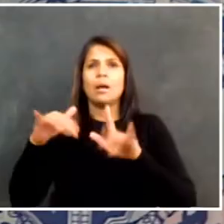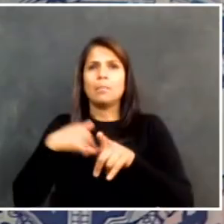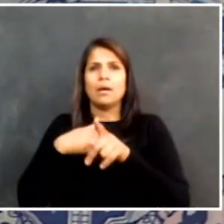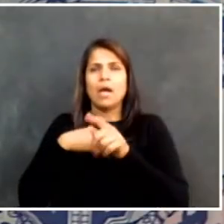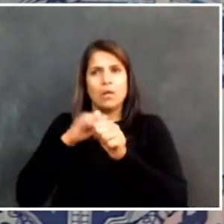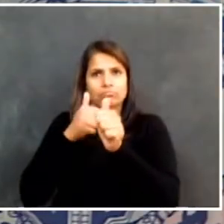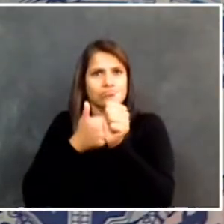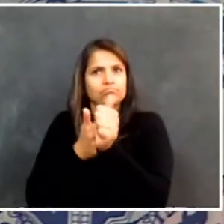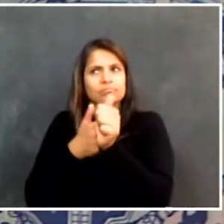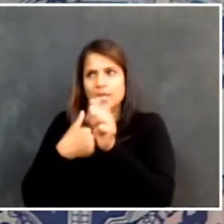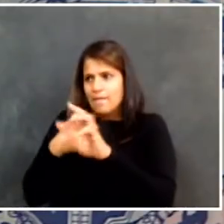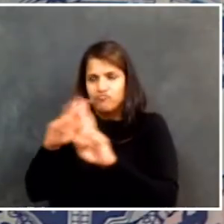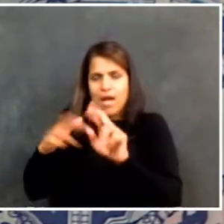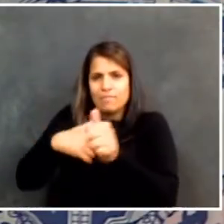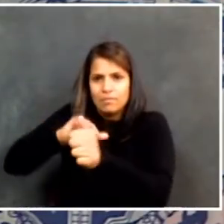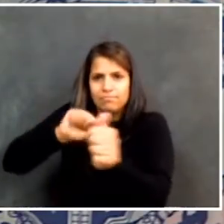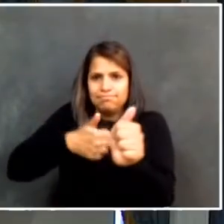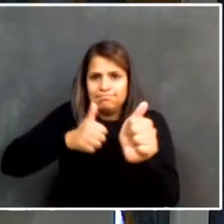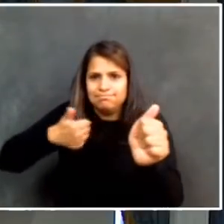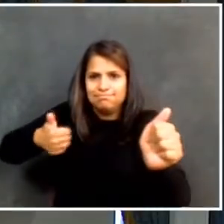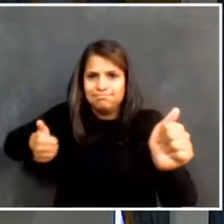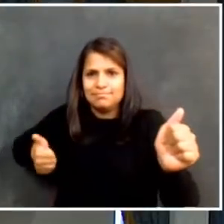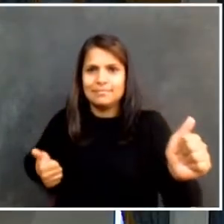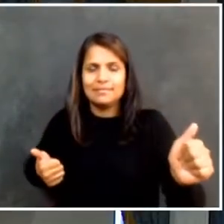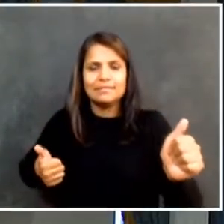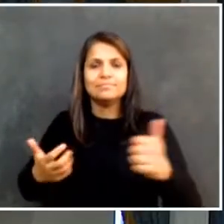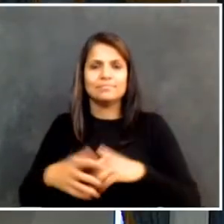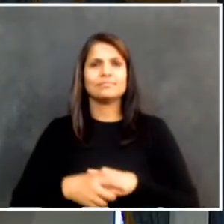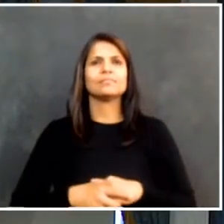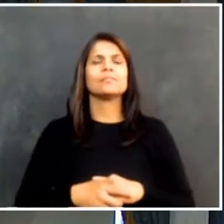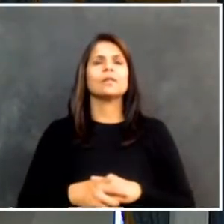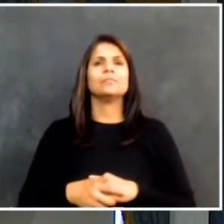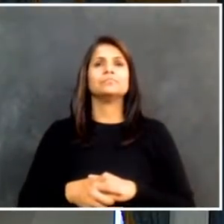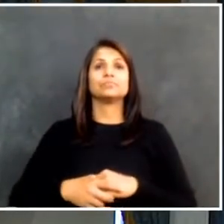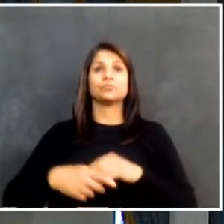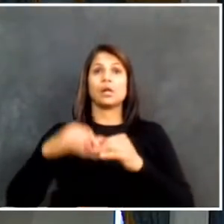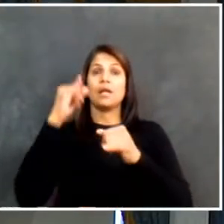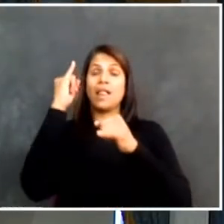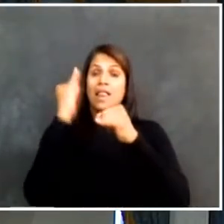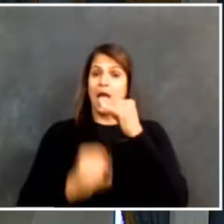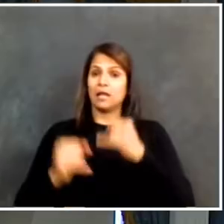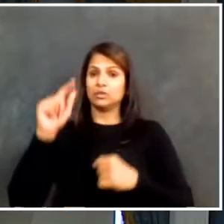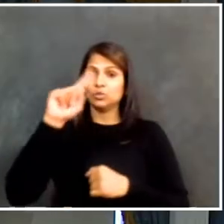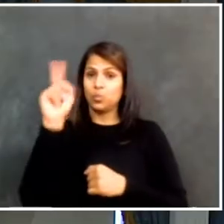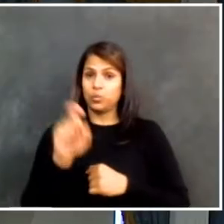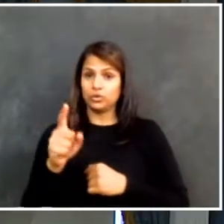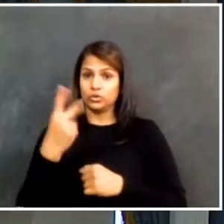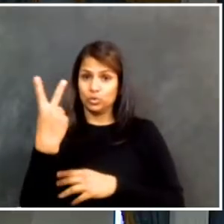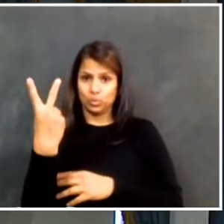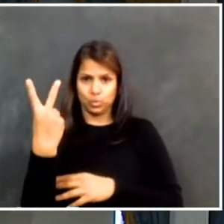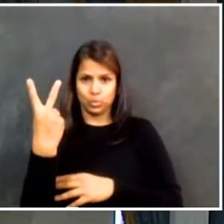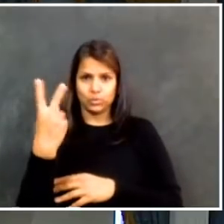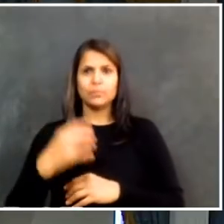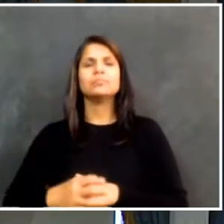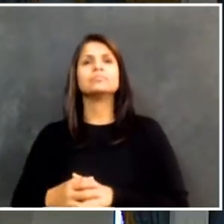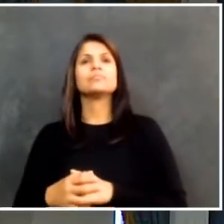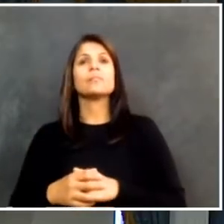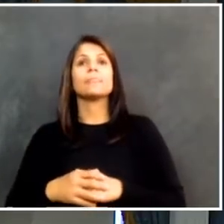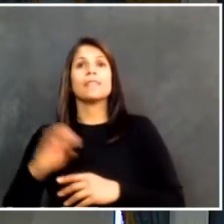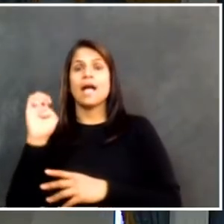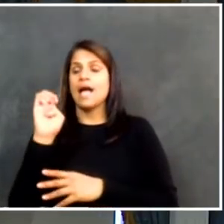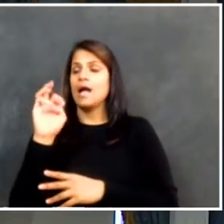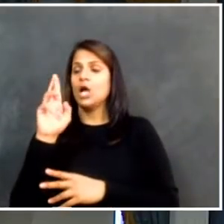two, Aaron from Politico. Aaron? Hi, Mr. Mayor. I want to ask another question about the